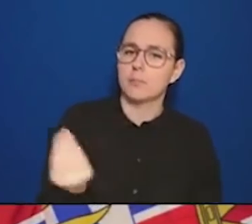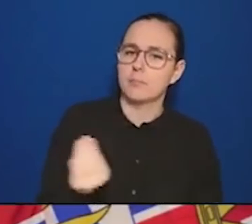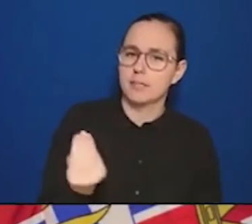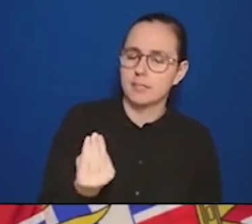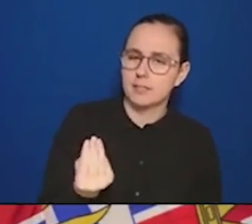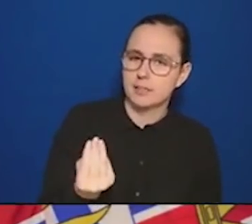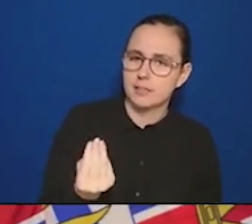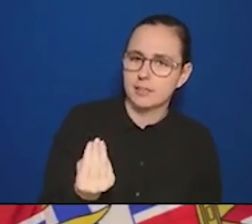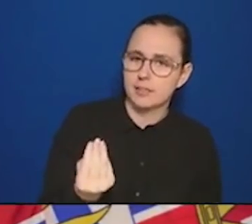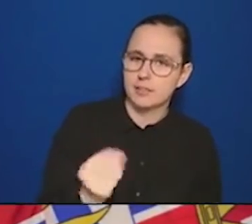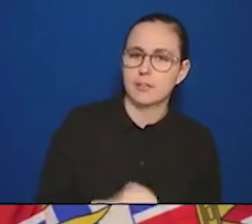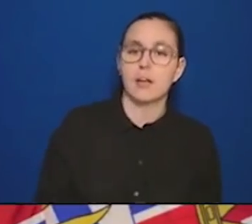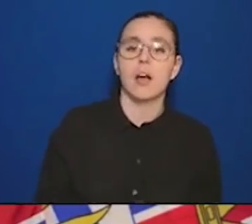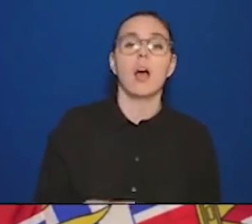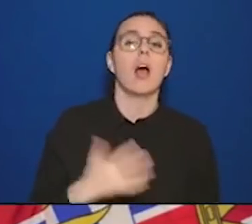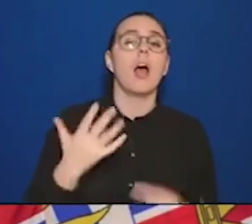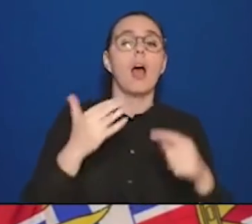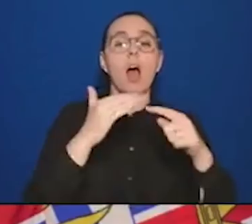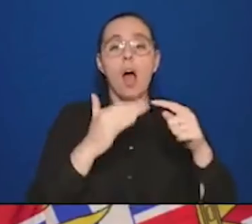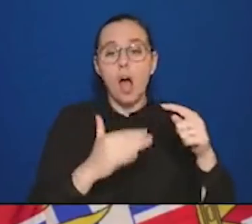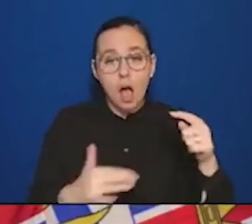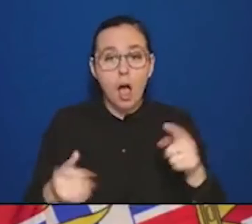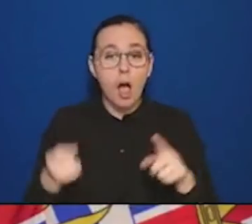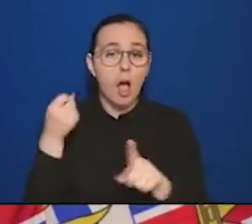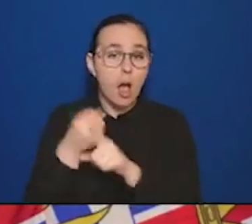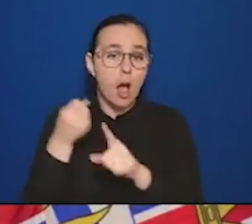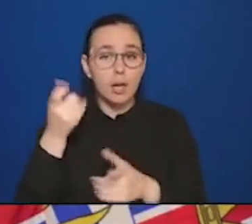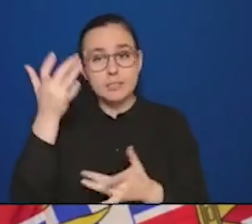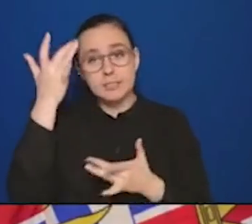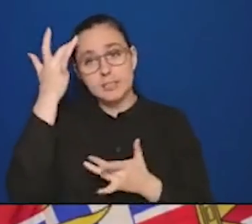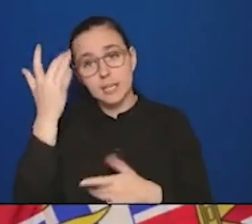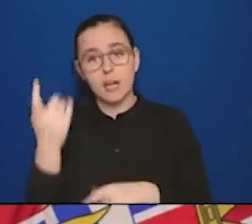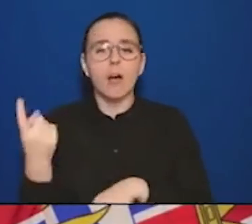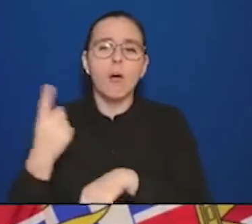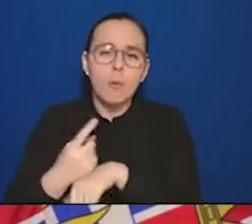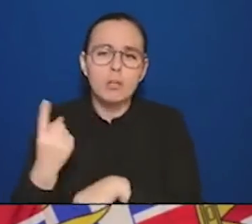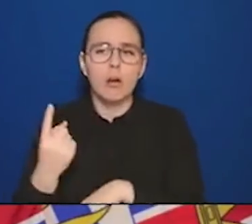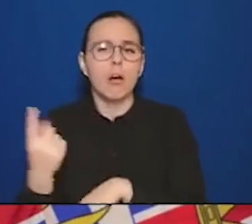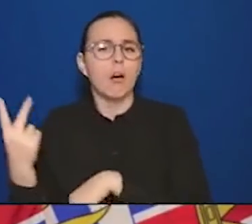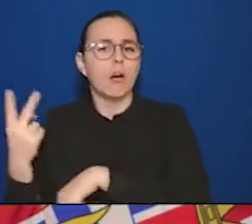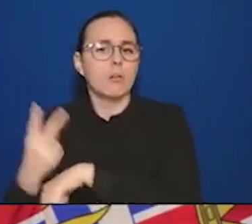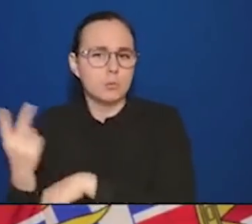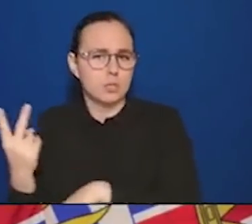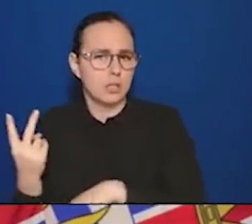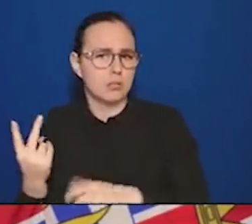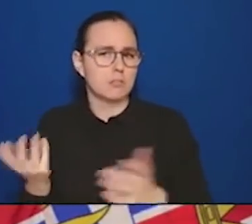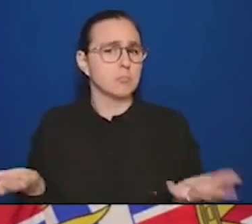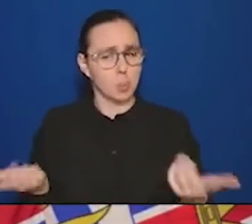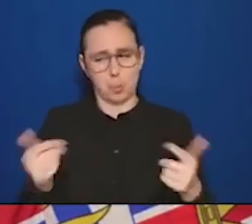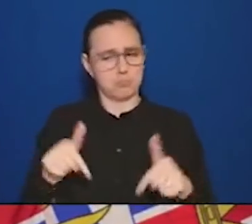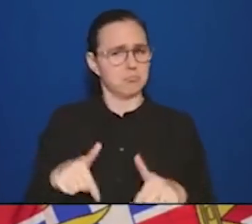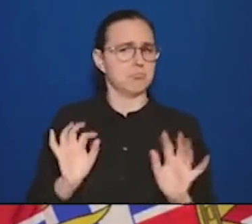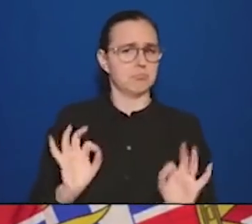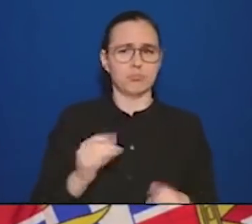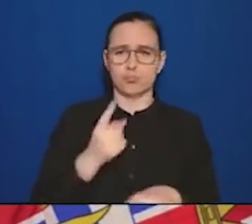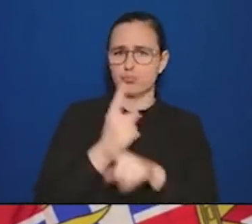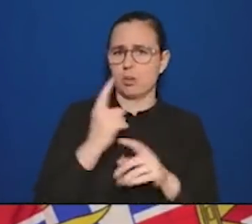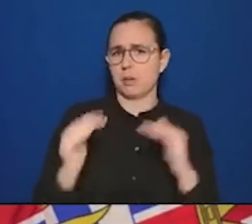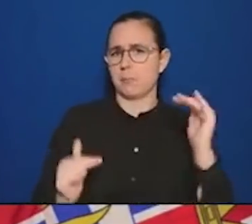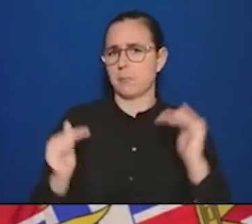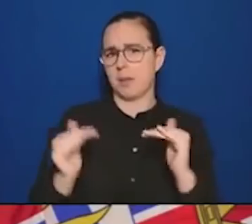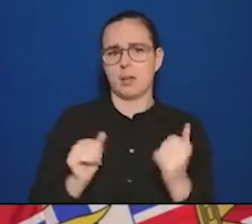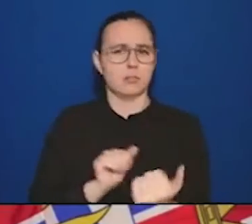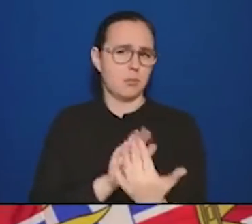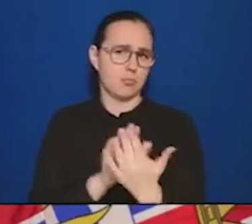day somewhere else when you become sick for a couple of days. So I think it is a right balance. It is the right way to do, and I think